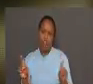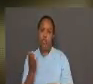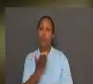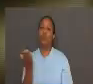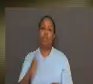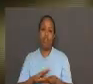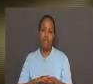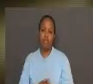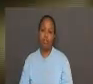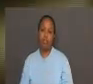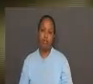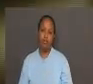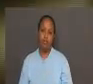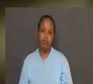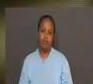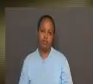a particular issue.